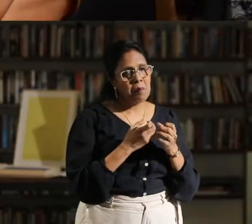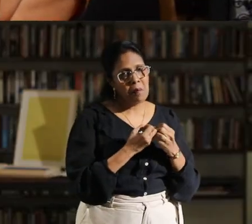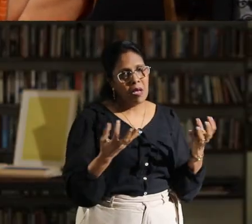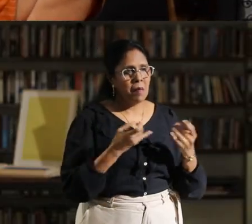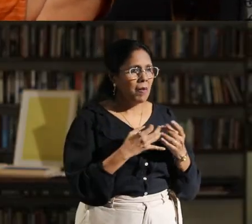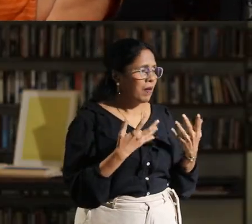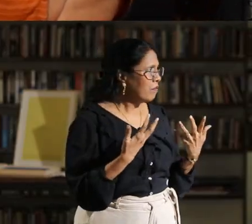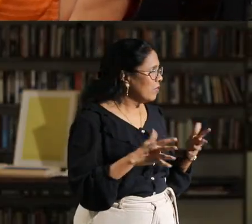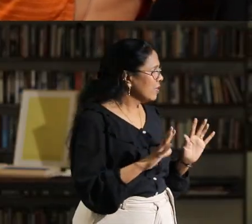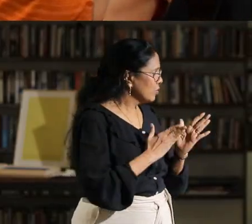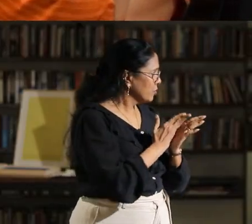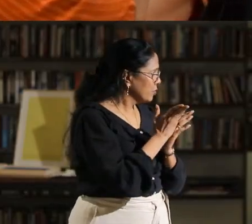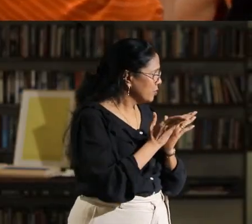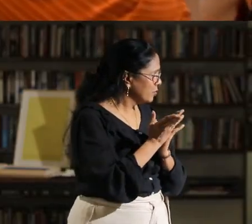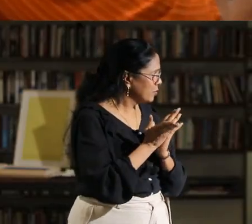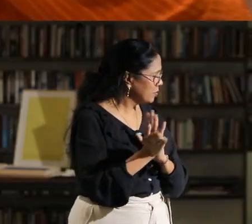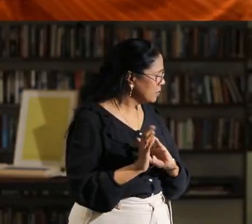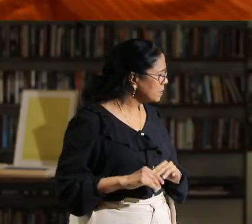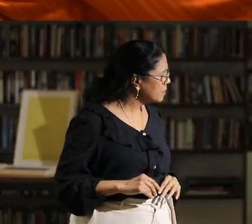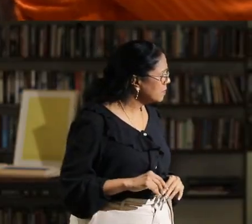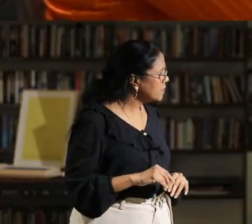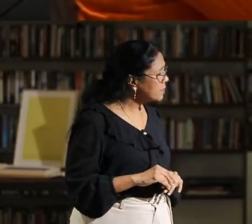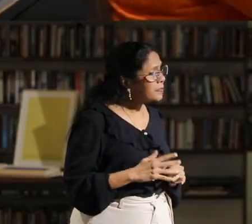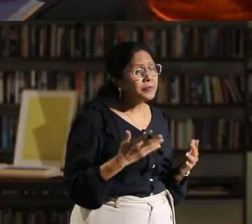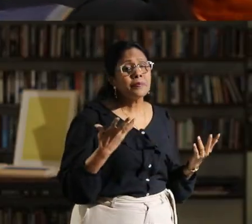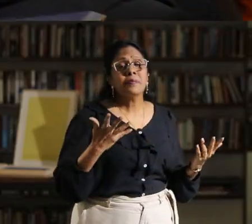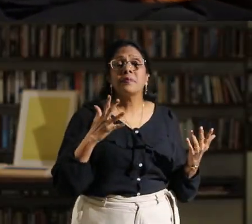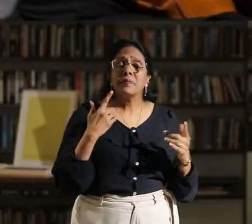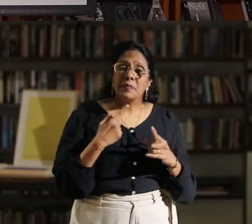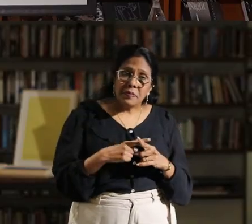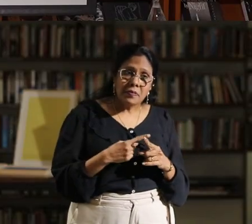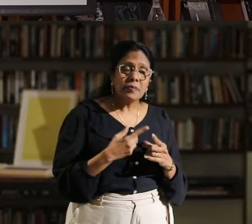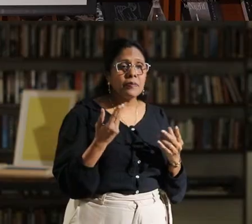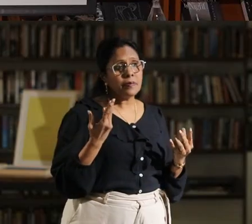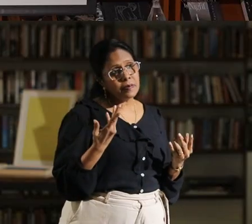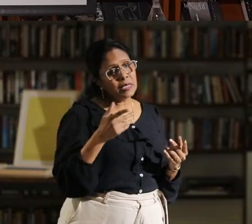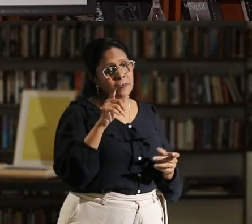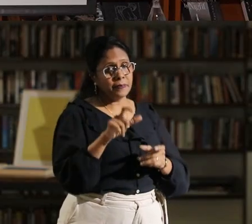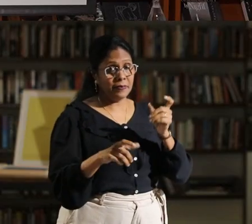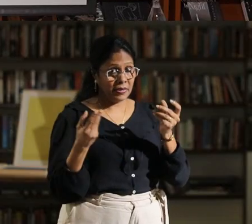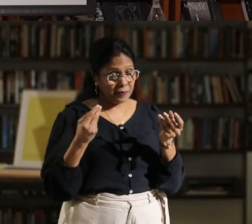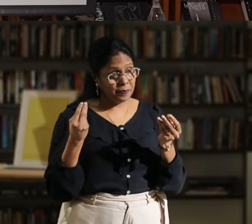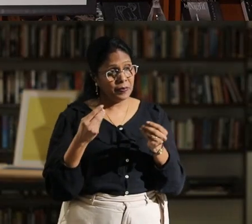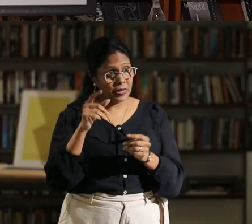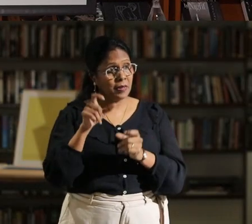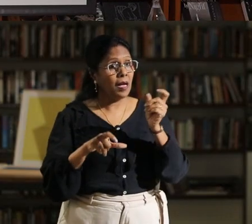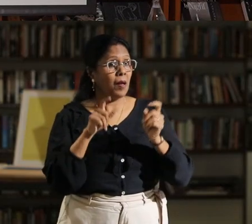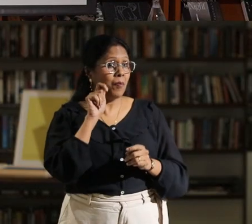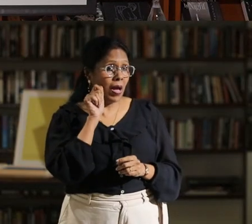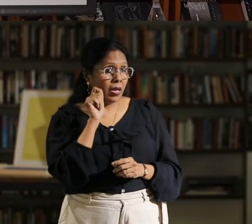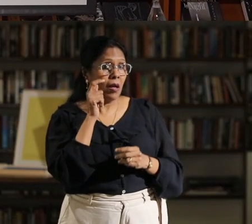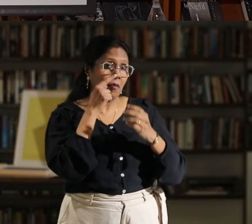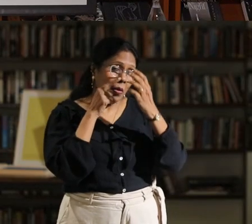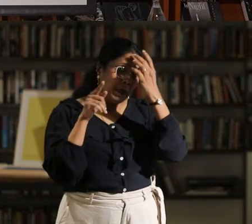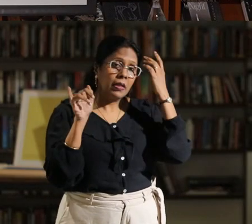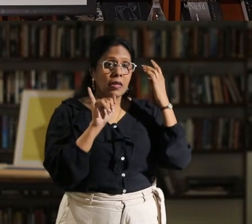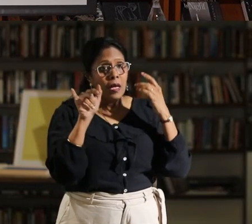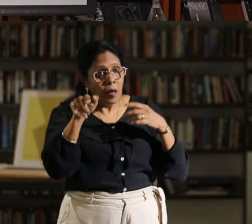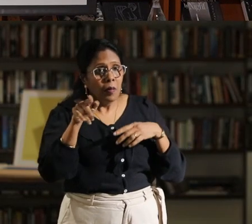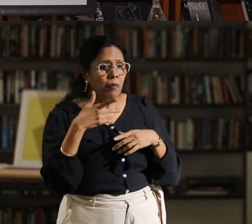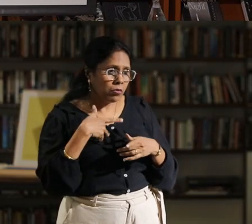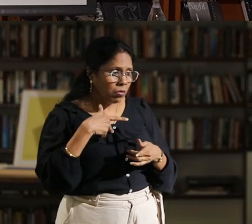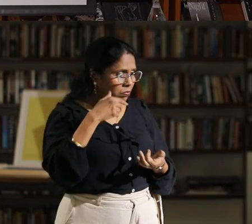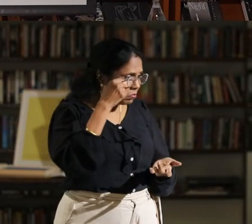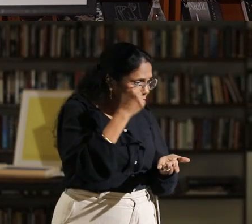And one tends to forget that sometimes when both men and women have to do this stamping, you realize that some reasons